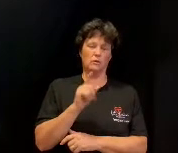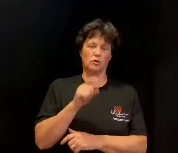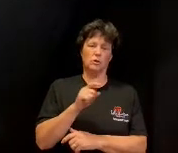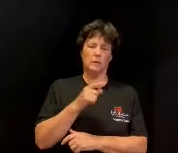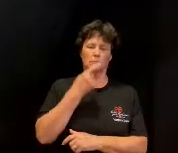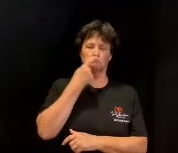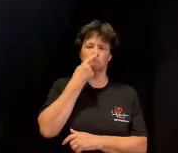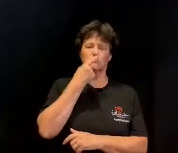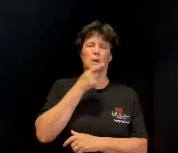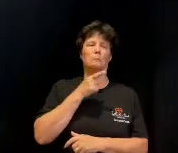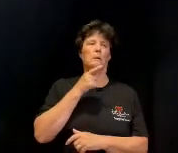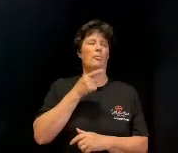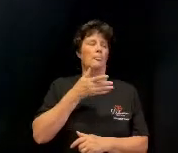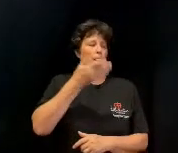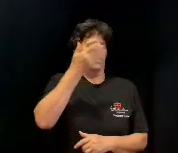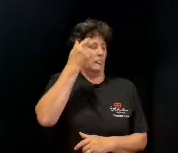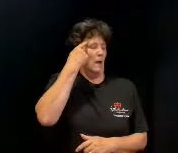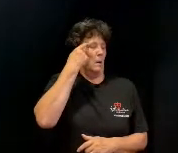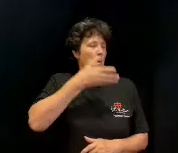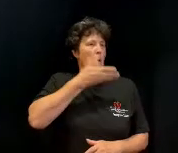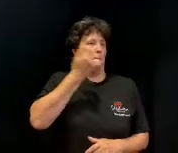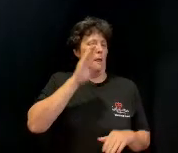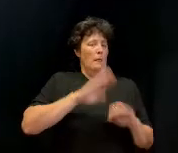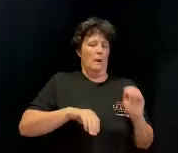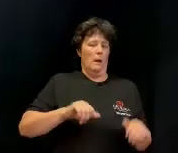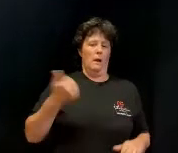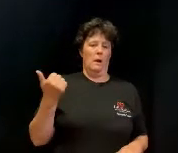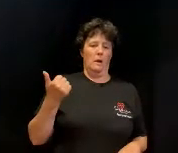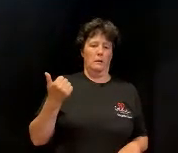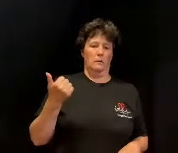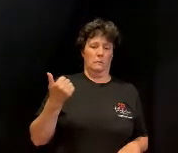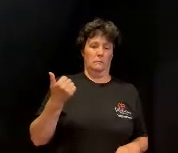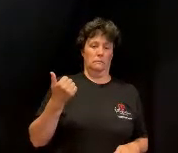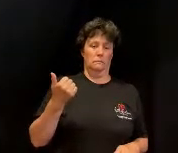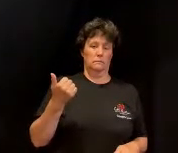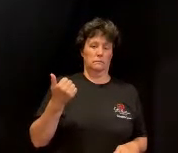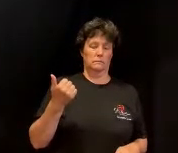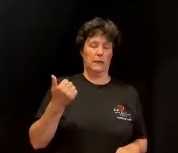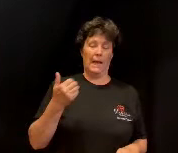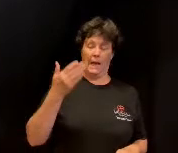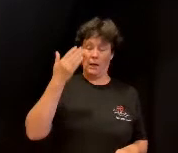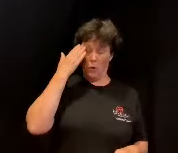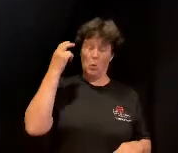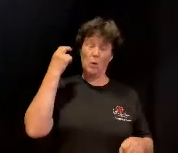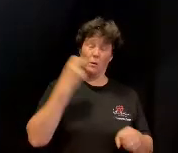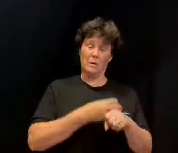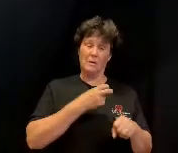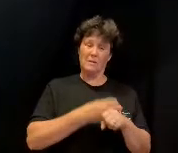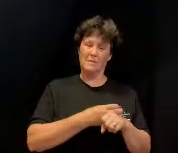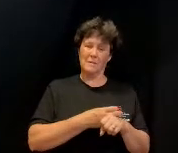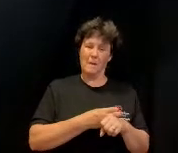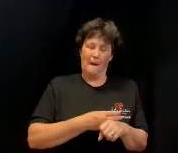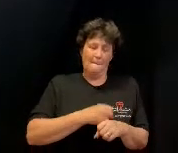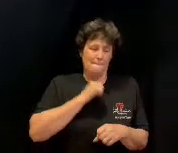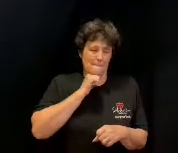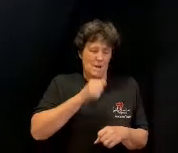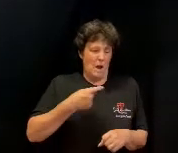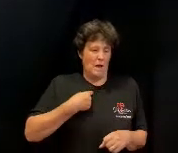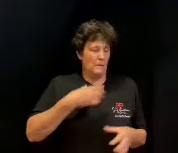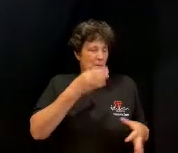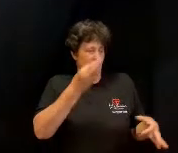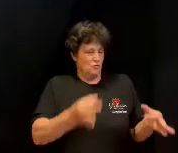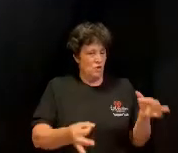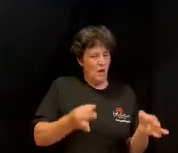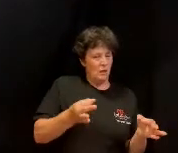are never to be critical of people. Even when people are blown up, right? I know it's tough, but we are not to be critical. We can speak